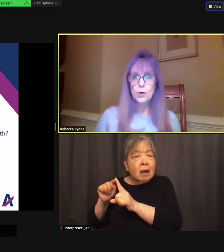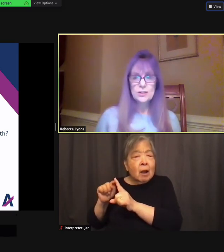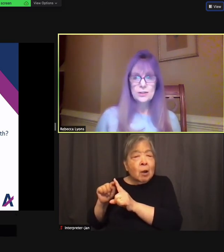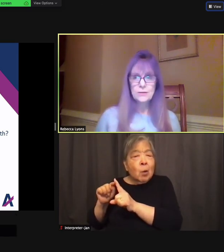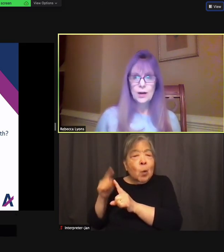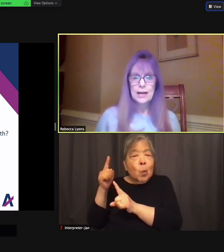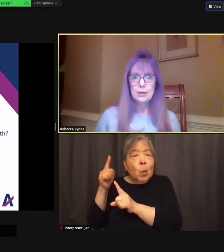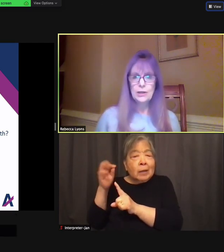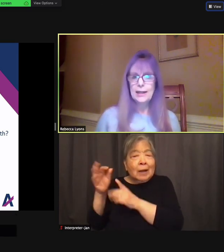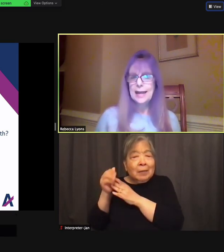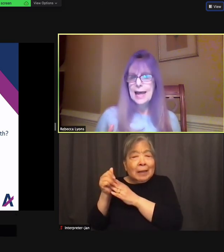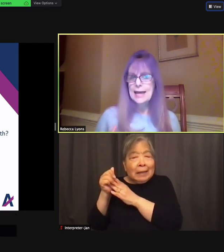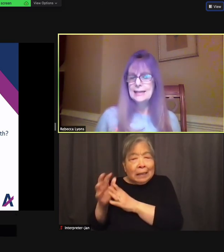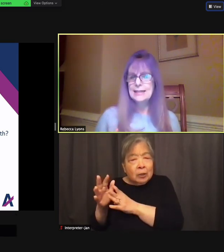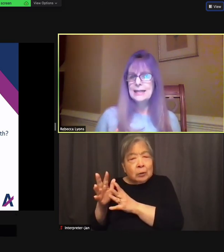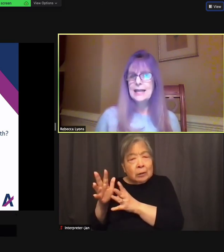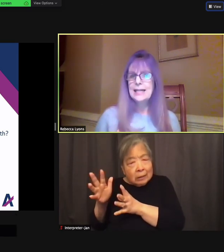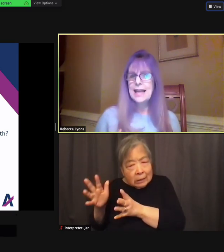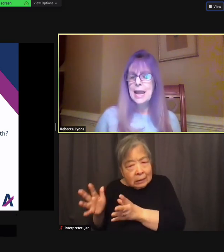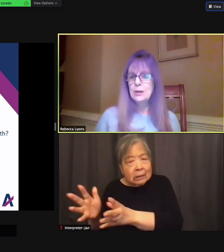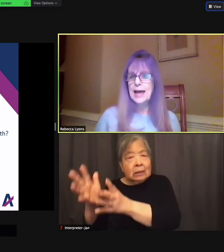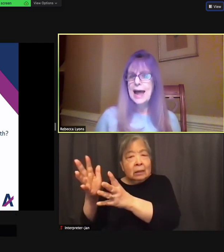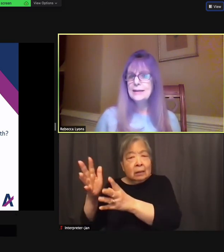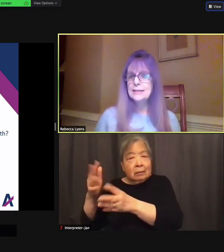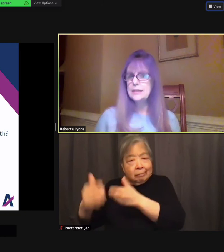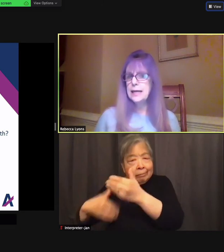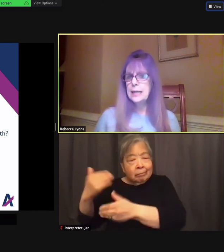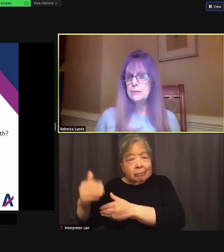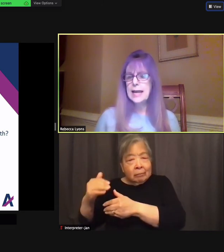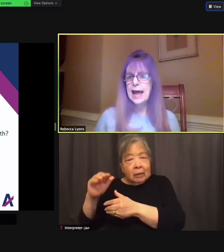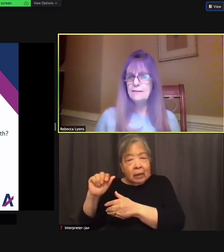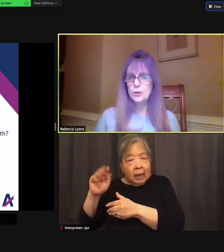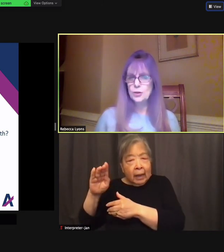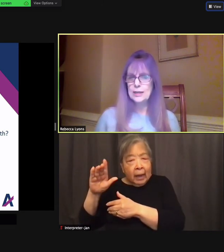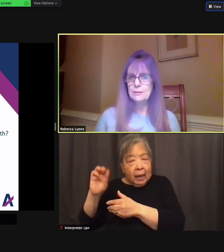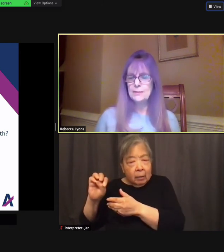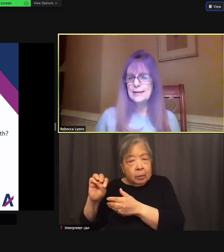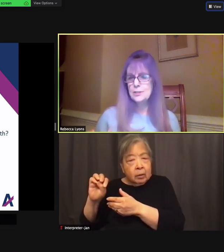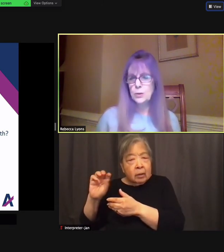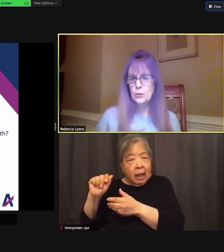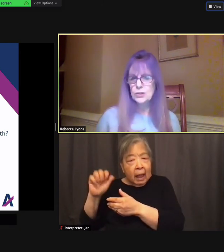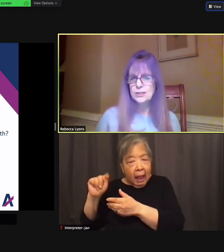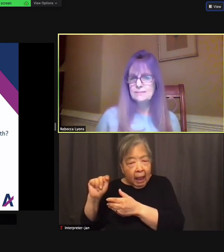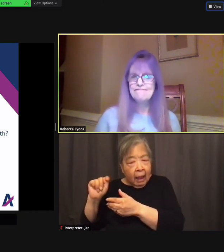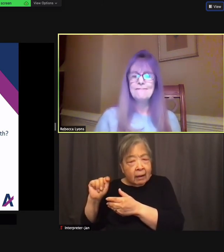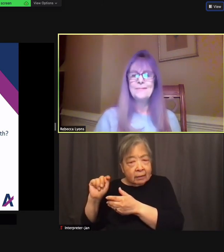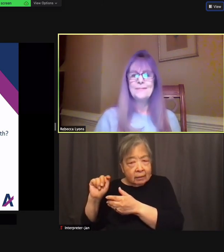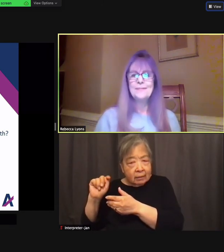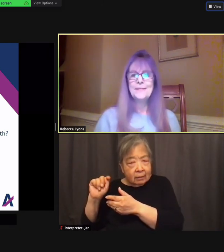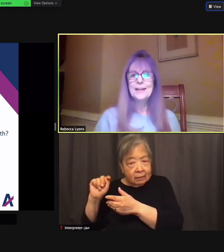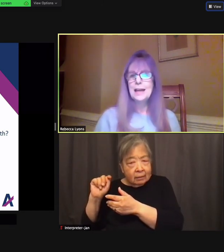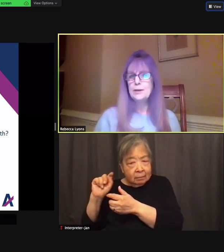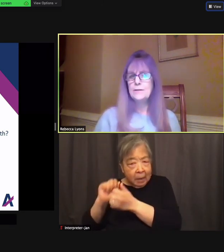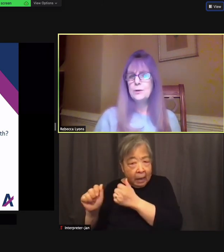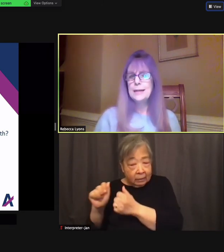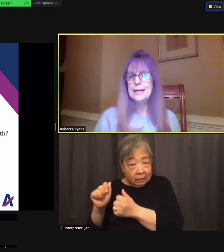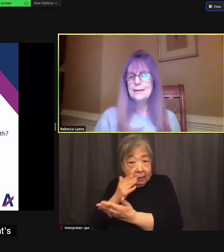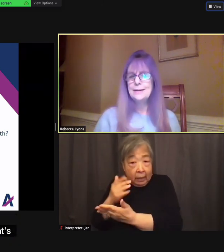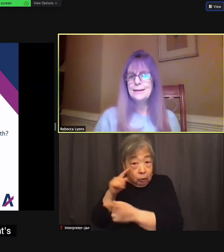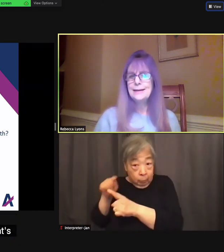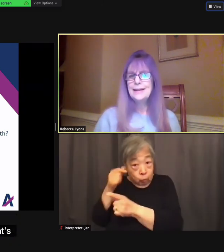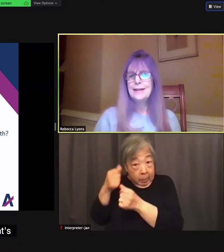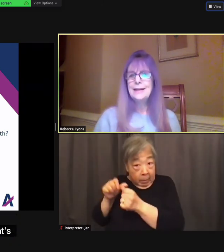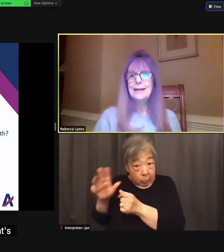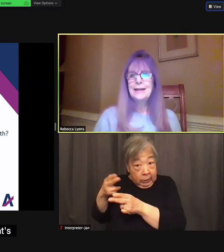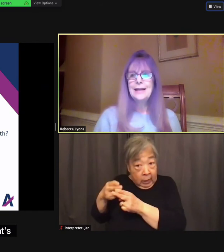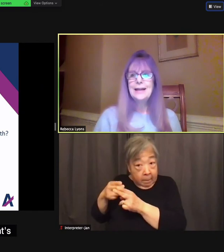driving forces for ABLE, and the ABLE Act is named after him? That's a bonus. Okay, I'll give you a minute.